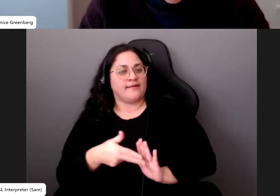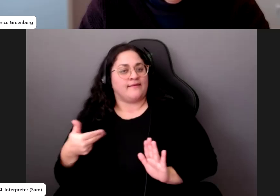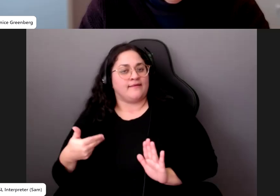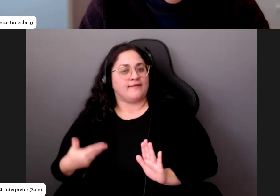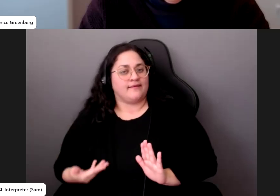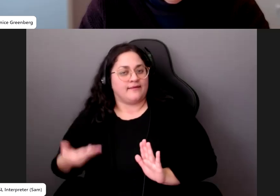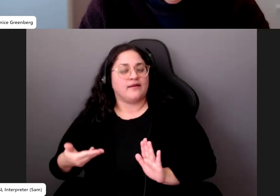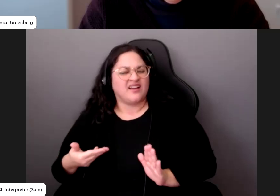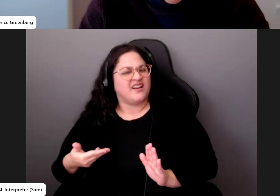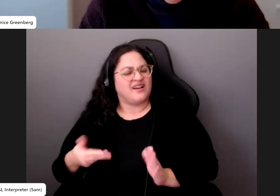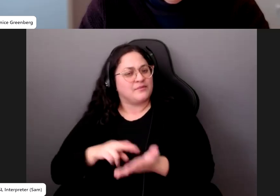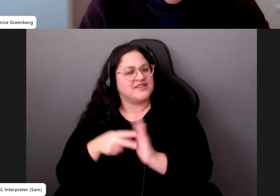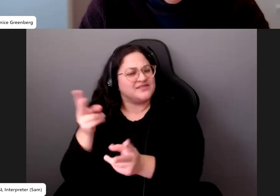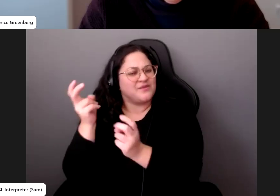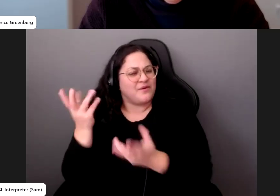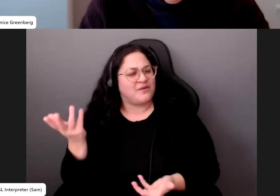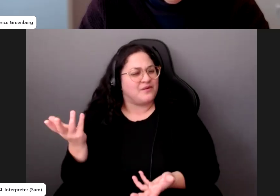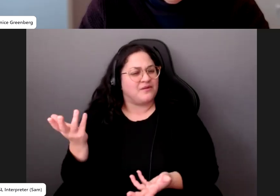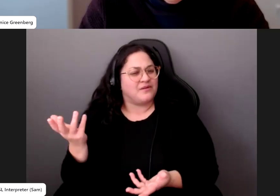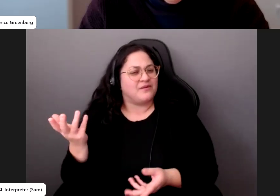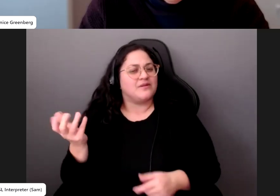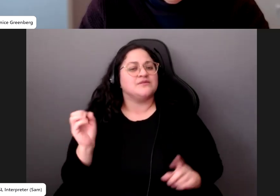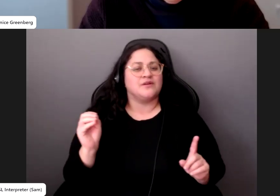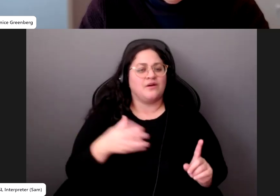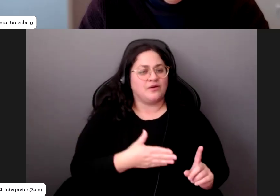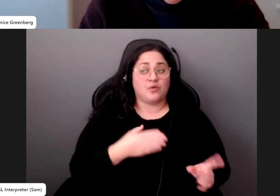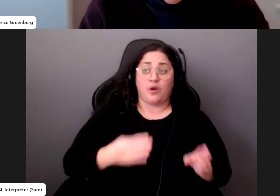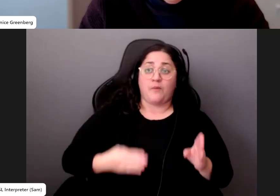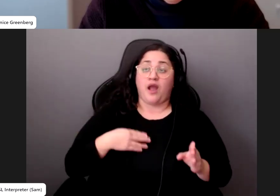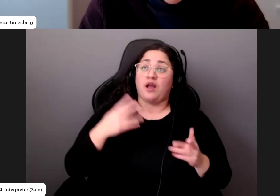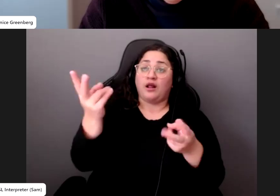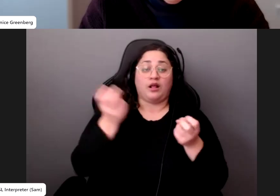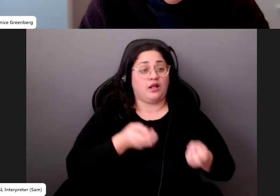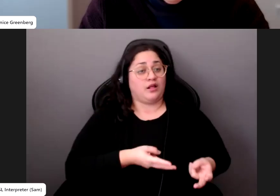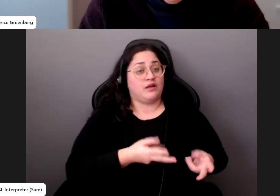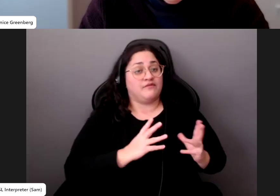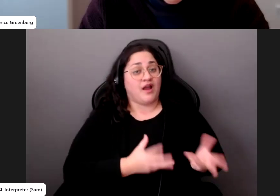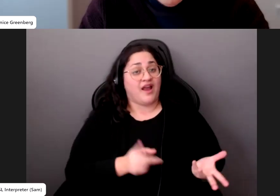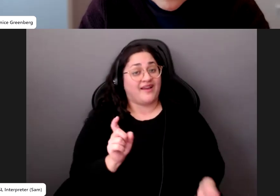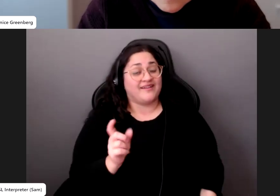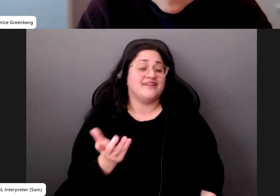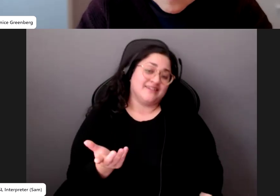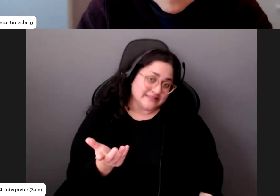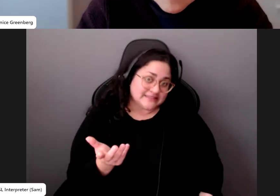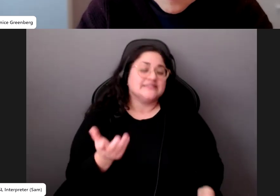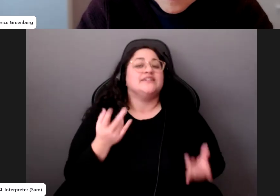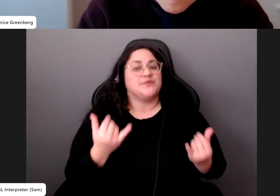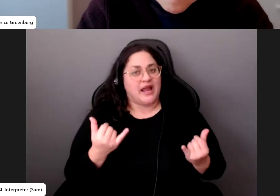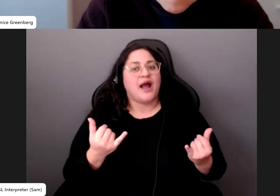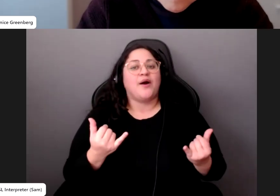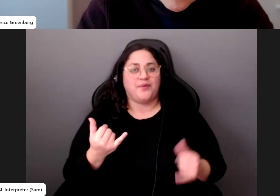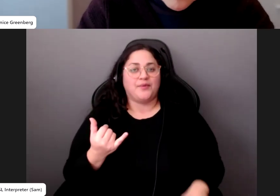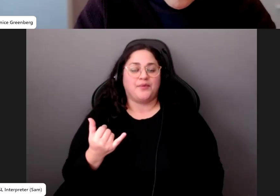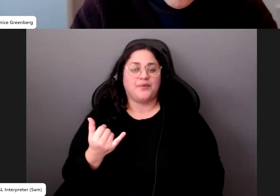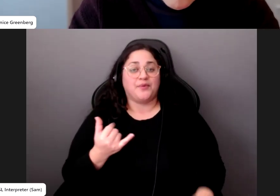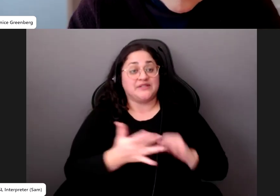of legislation on artificial intelligence that the government is struggling with is meant to address these issues. So I don't know what that means for the